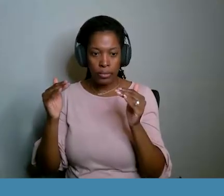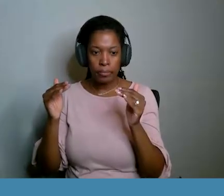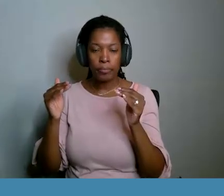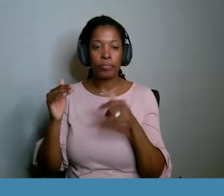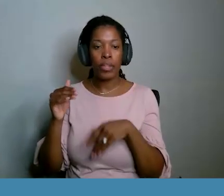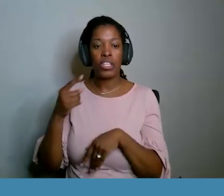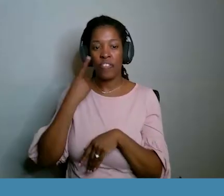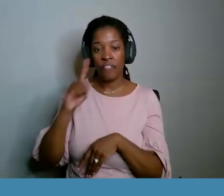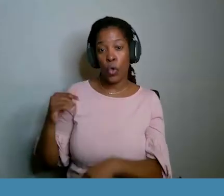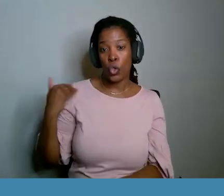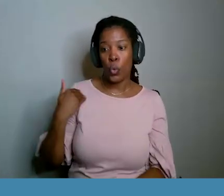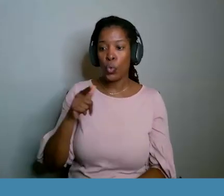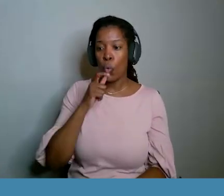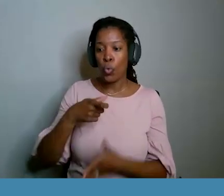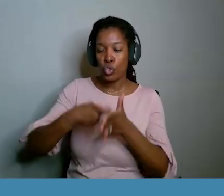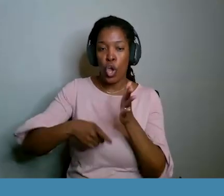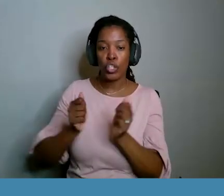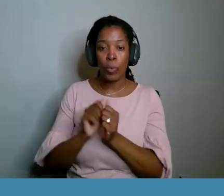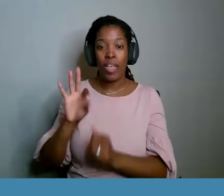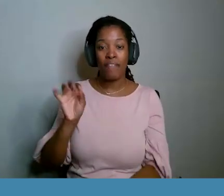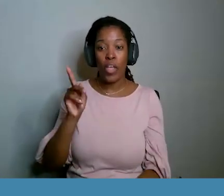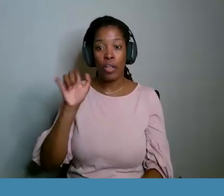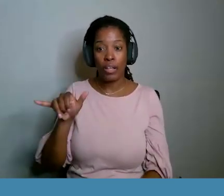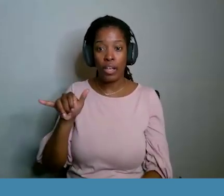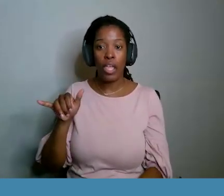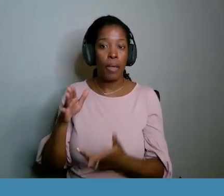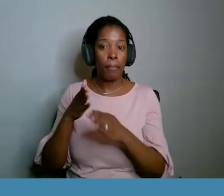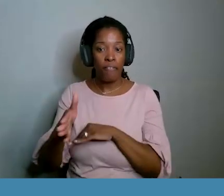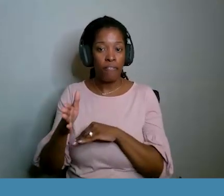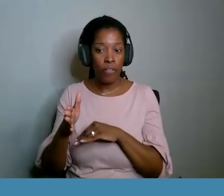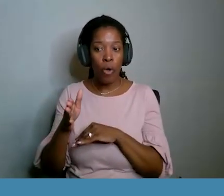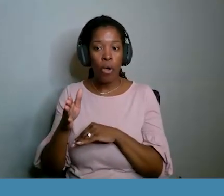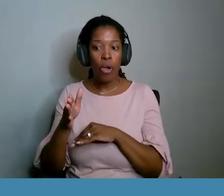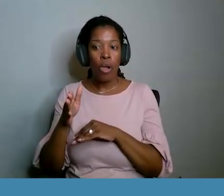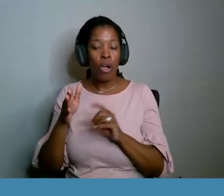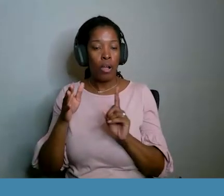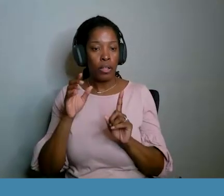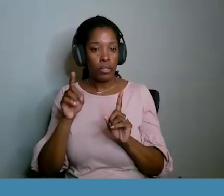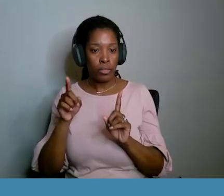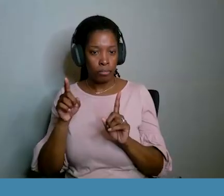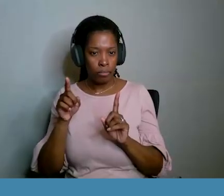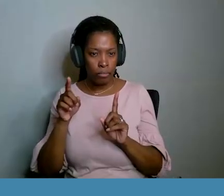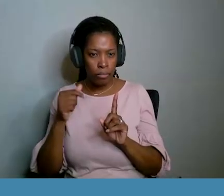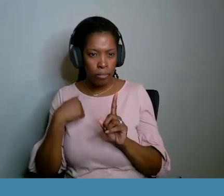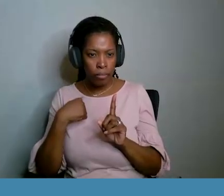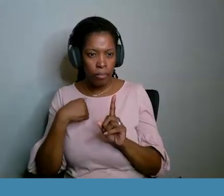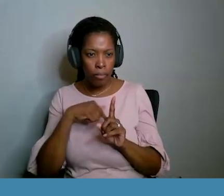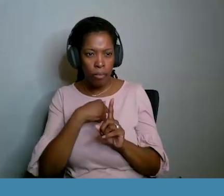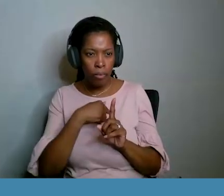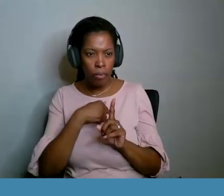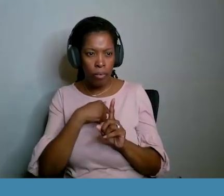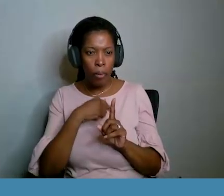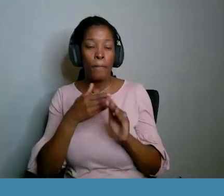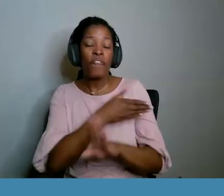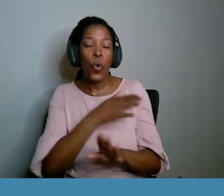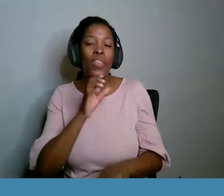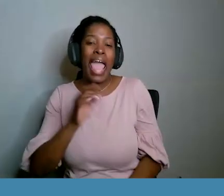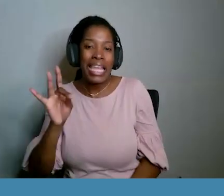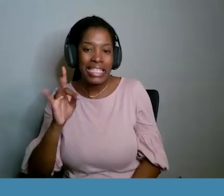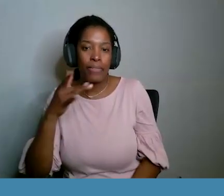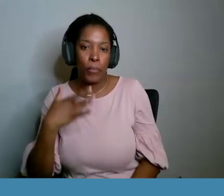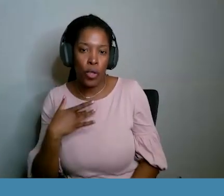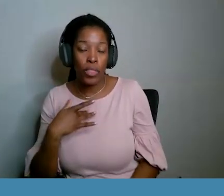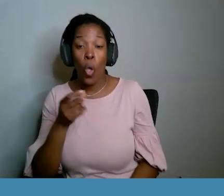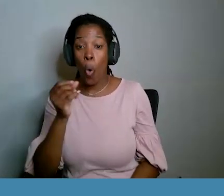with a felony before their 18th birthday, or are unable to participate in legal proceedings due to their mental